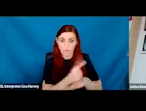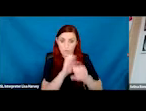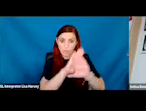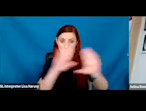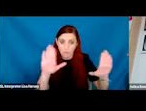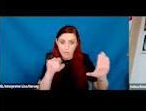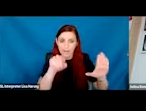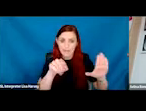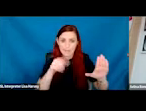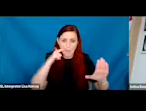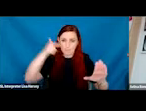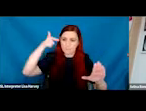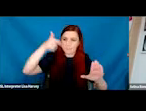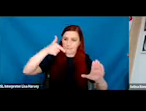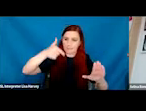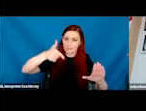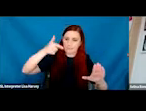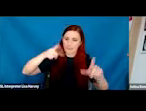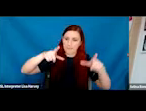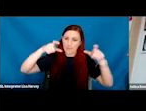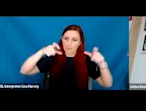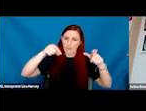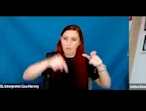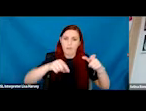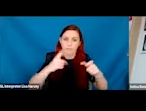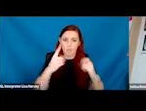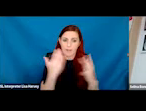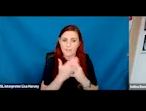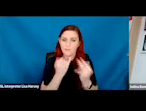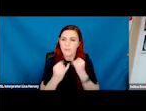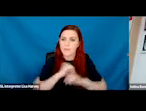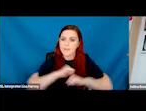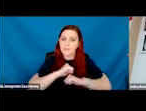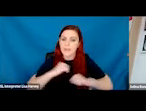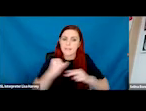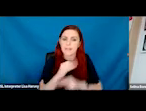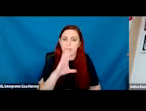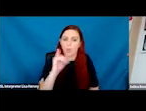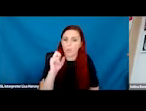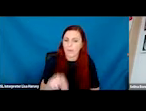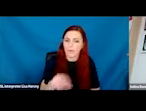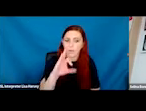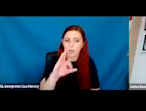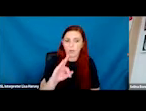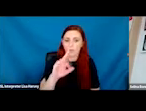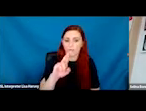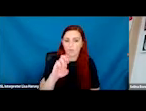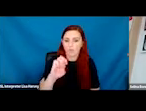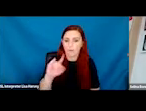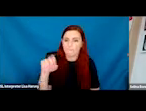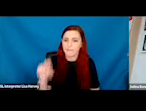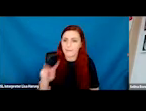shot of one of our accessible play spaces in Graffine in Lucan. We